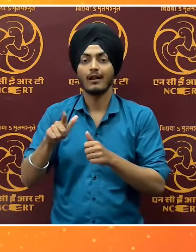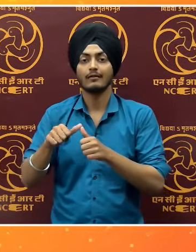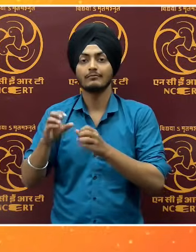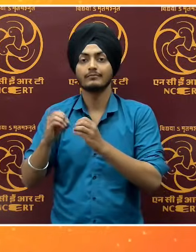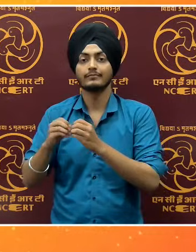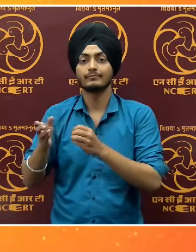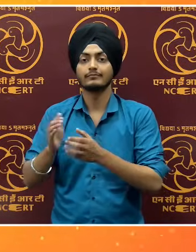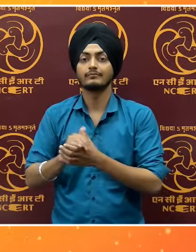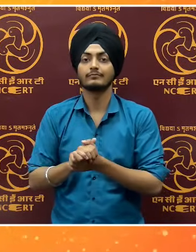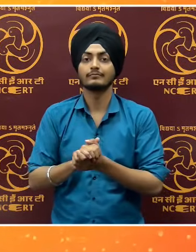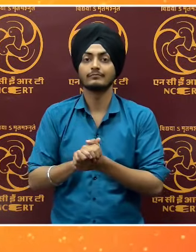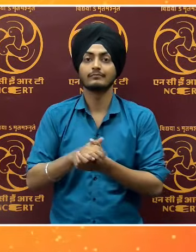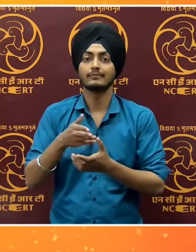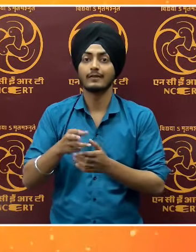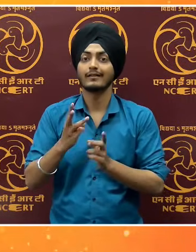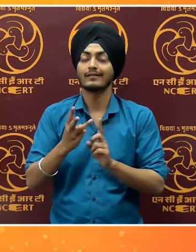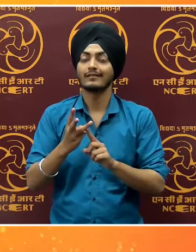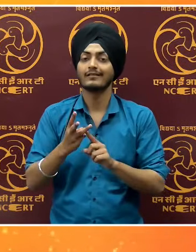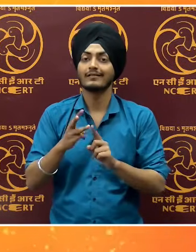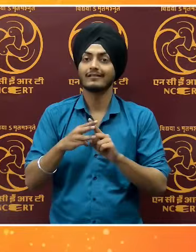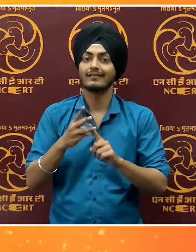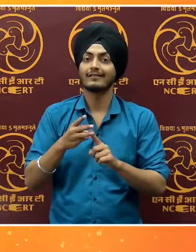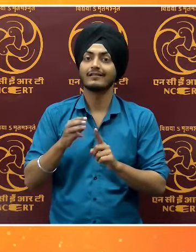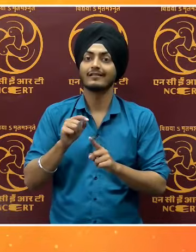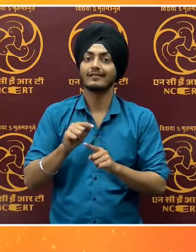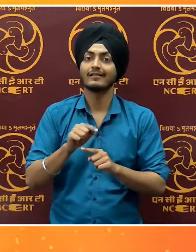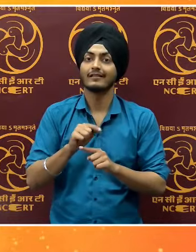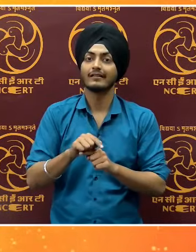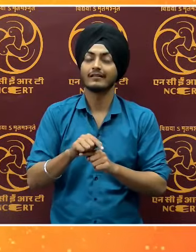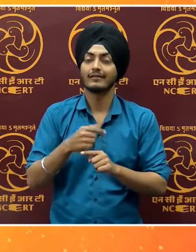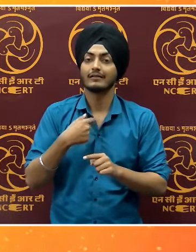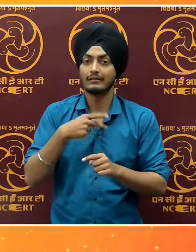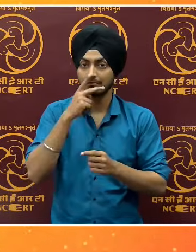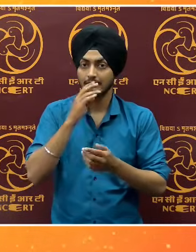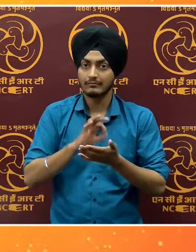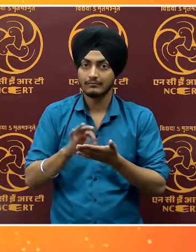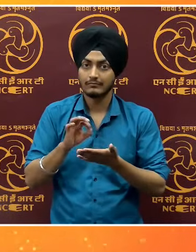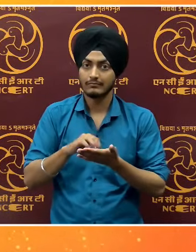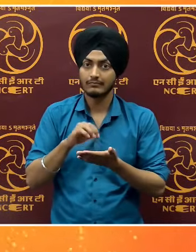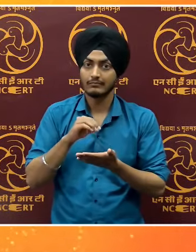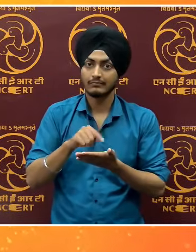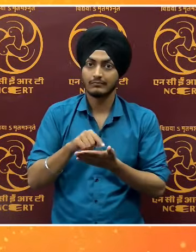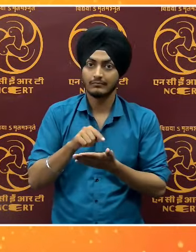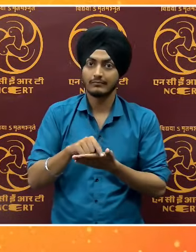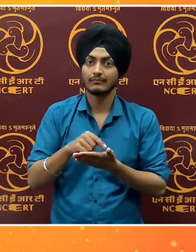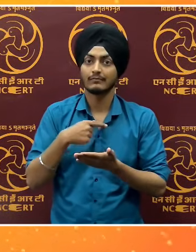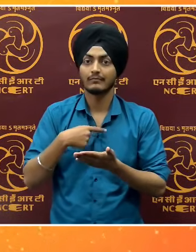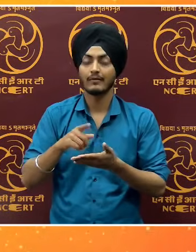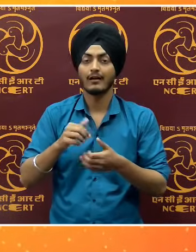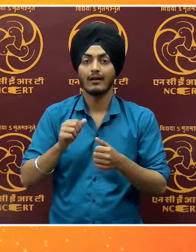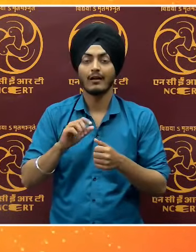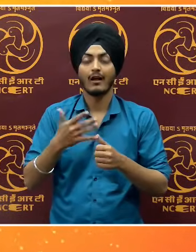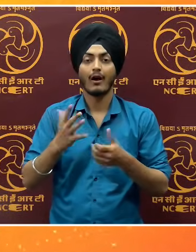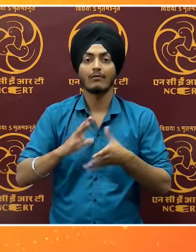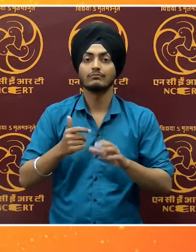Now these 3 can be taken up. So we can write 9 rho L by A. So when